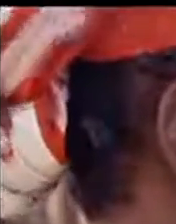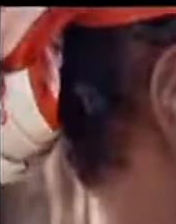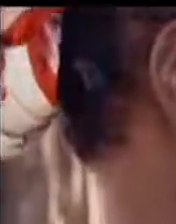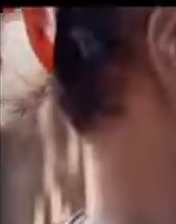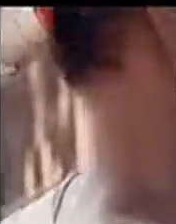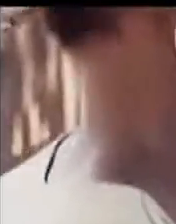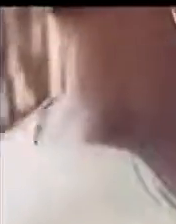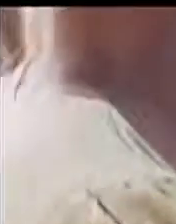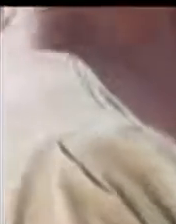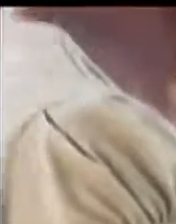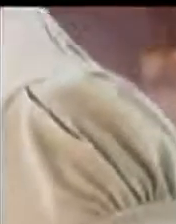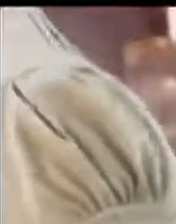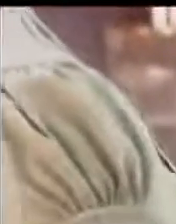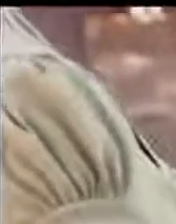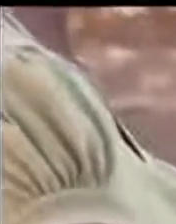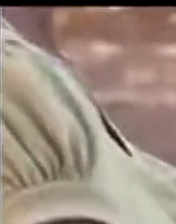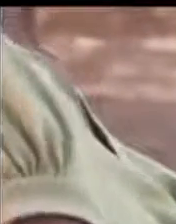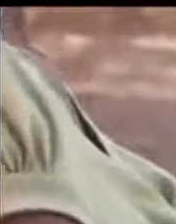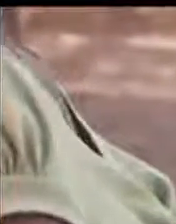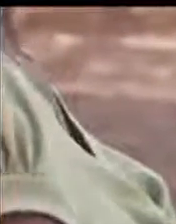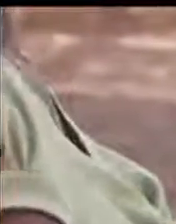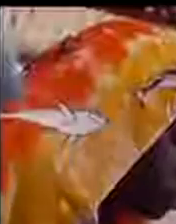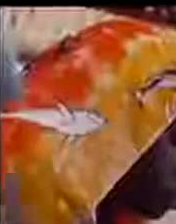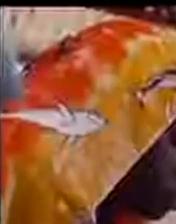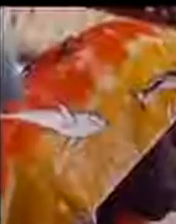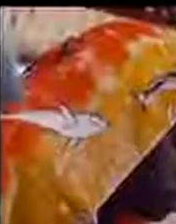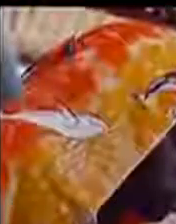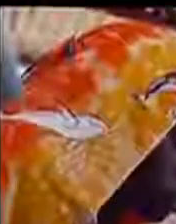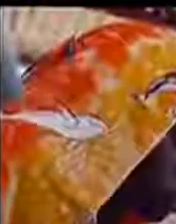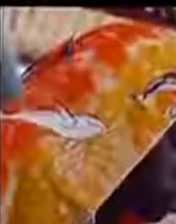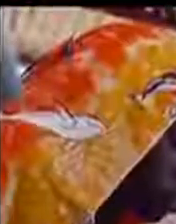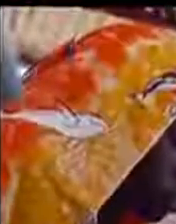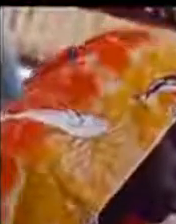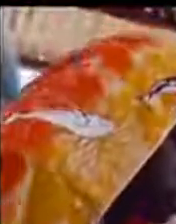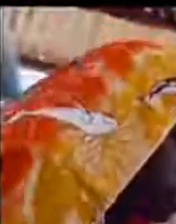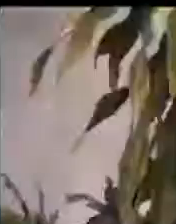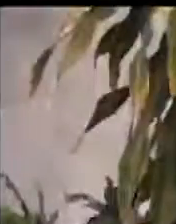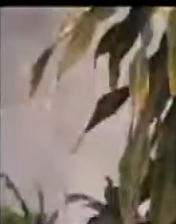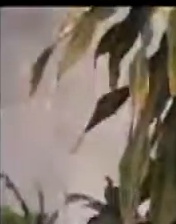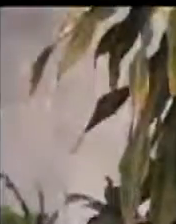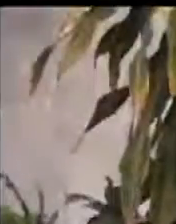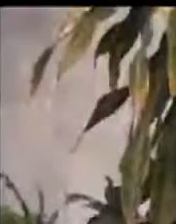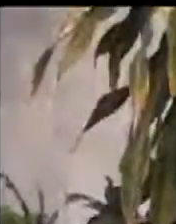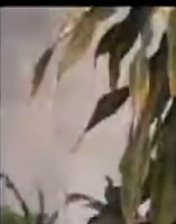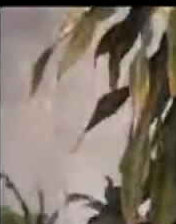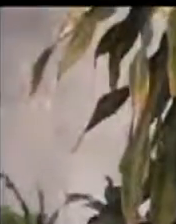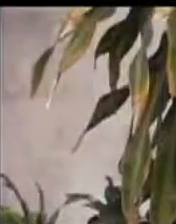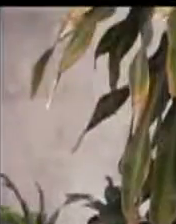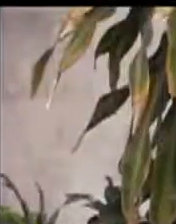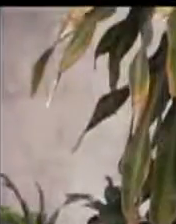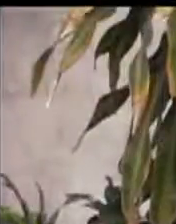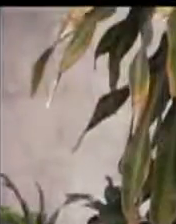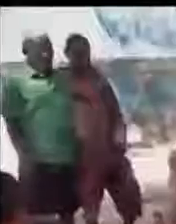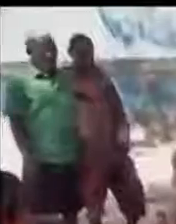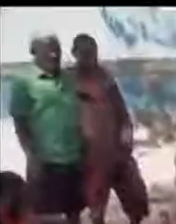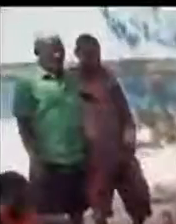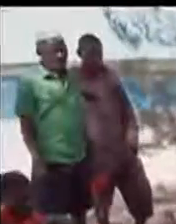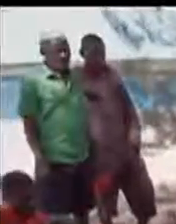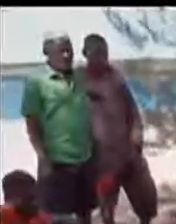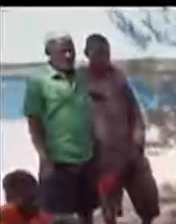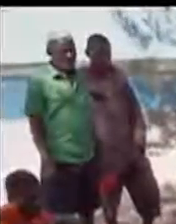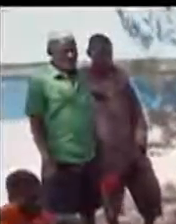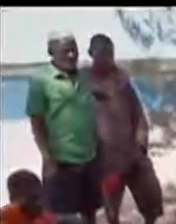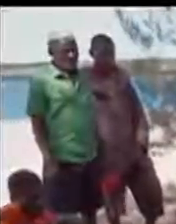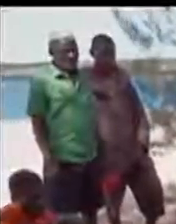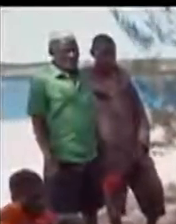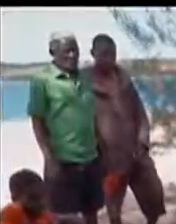the process and they don't need an external person to tell them how to cook food, how to prepare it, they do it within themselves.